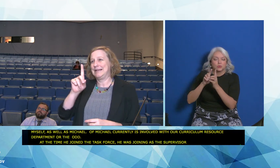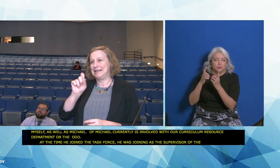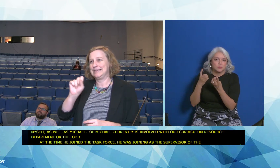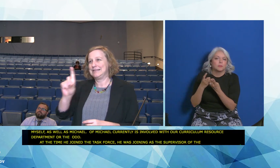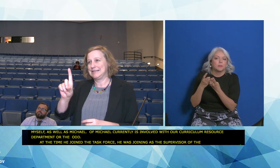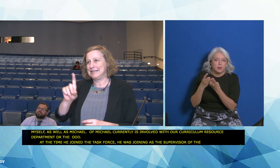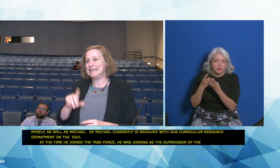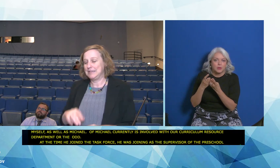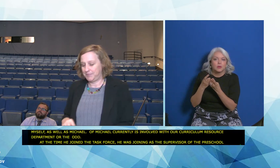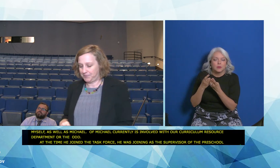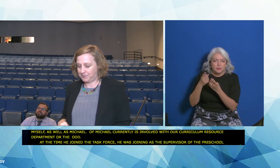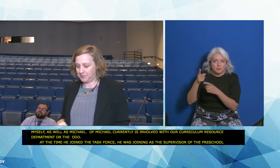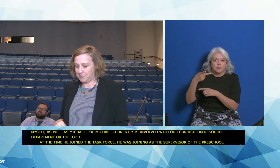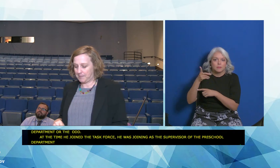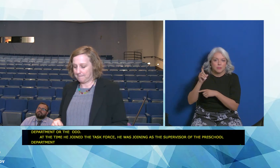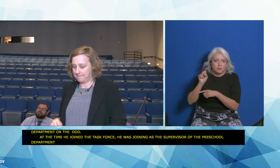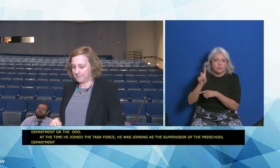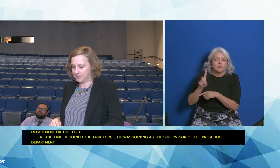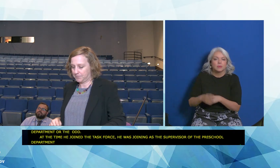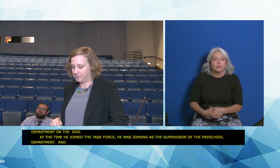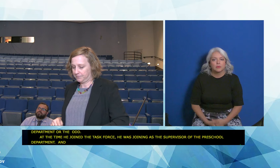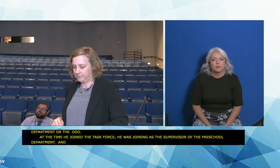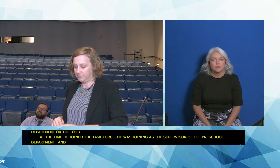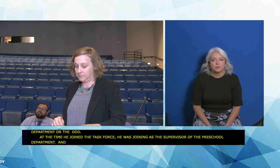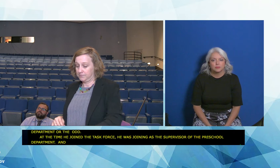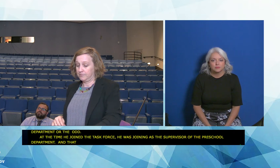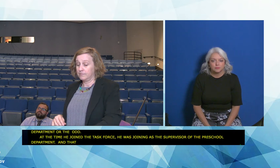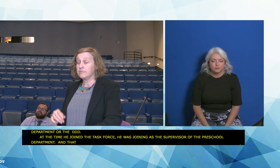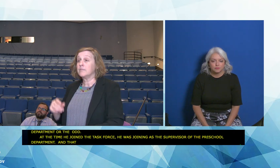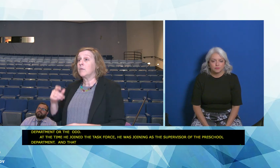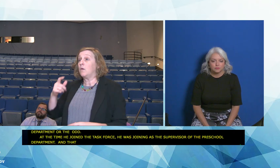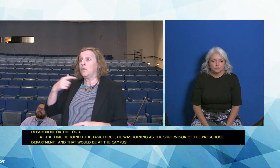department, and that would be at the campus of PDSD.